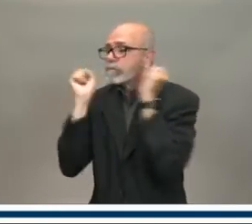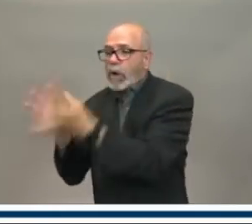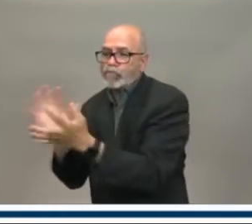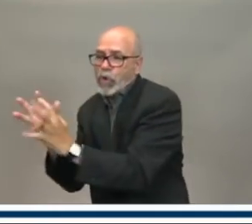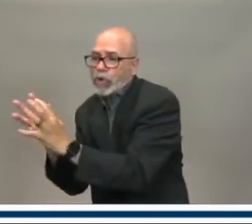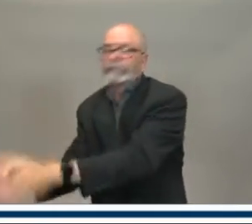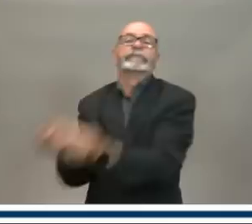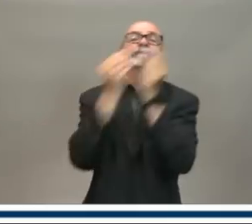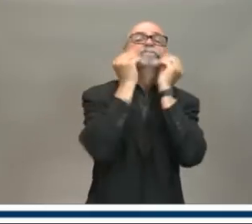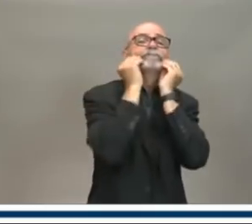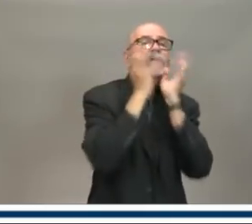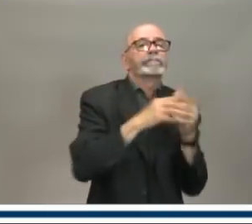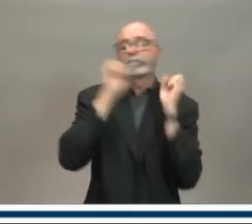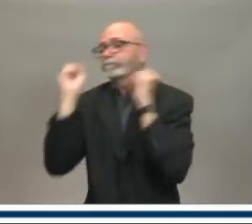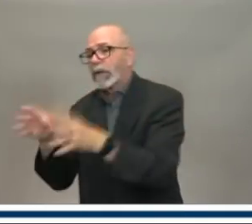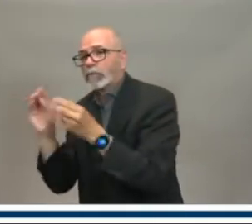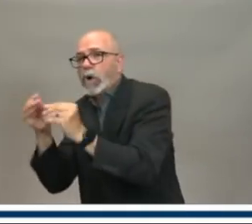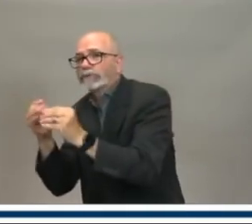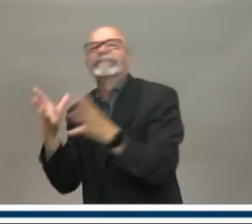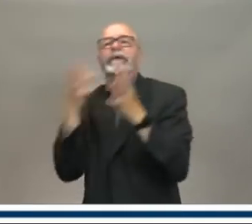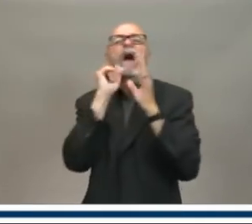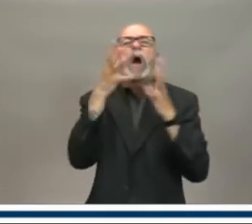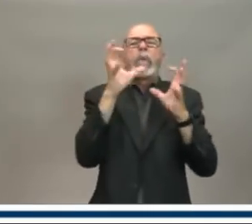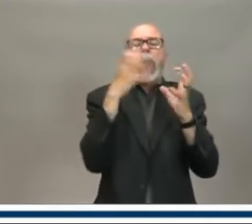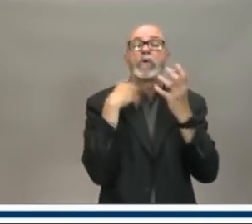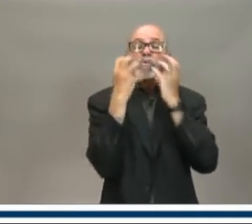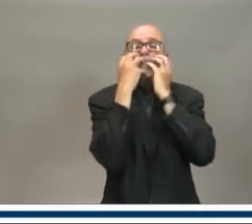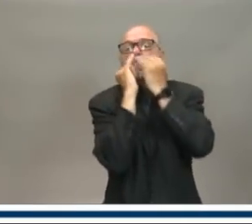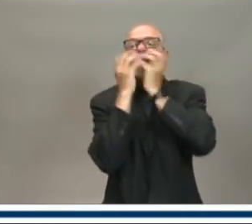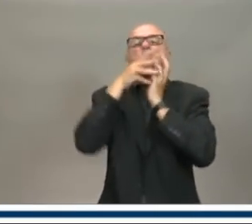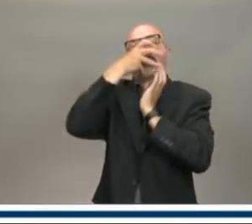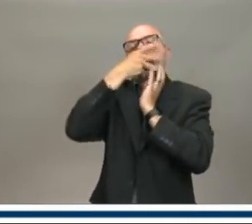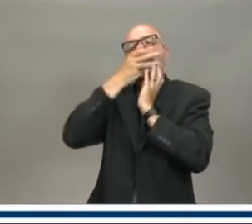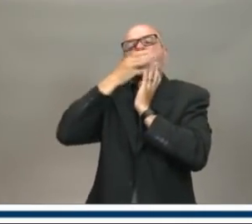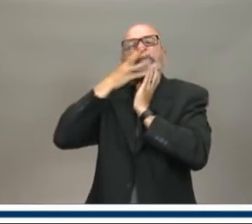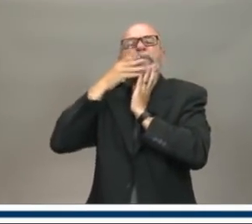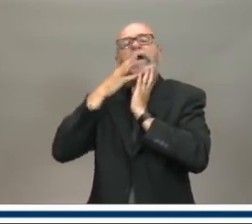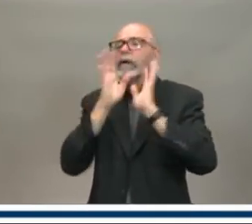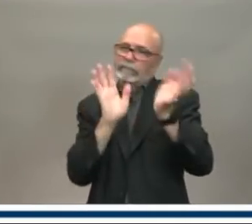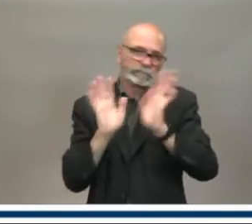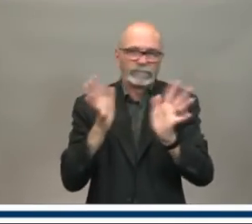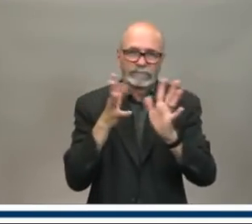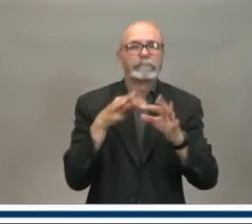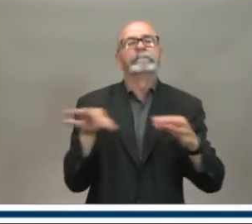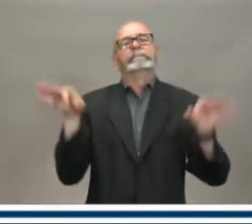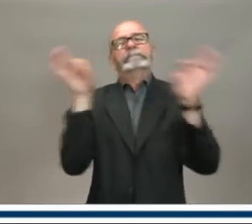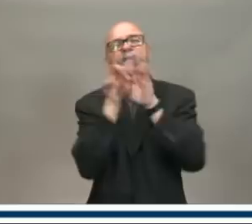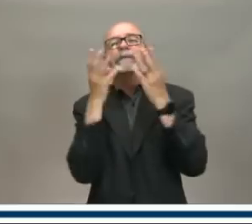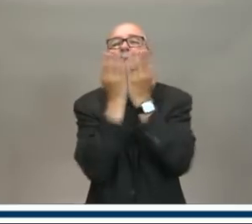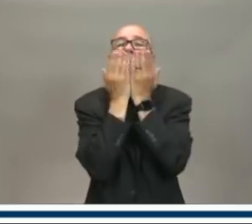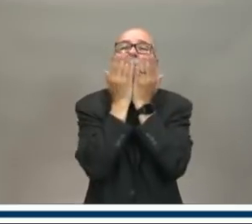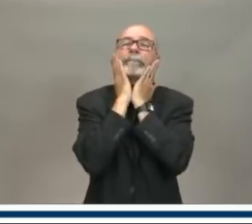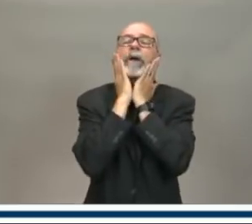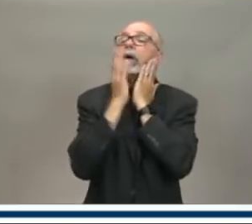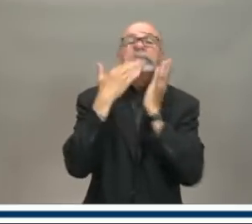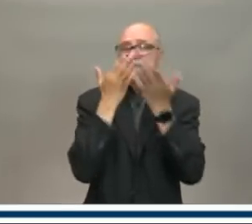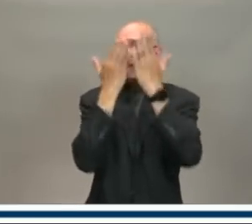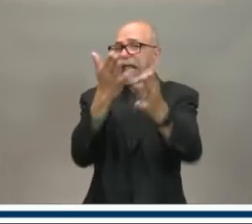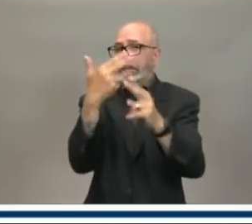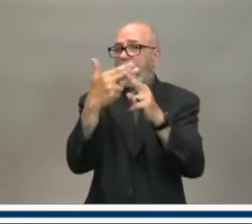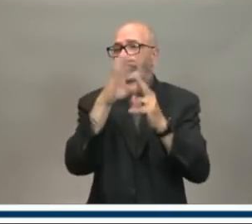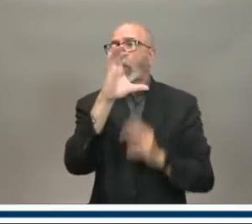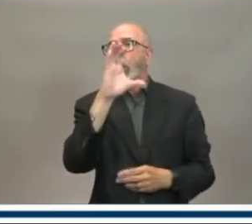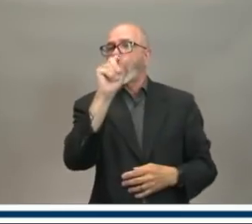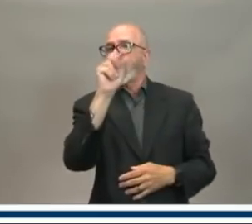its shape after being washed. So things that are made out of cotton or linen. It's important that people don't share masks. So if you're in a household, everybody should have